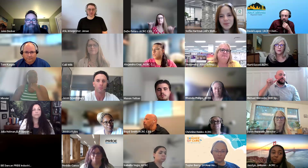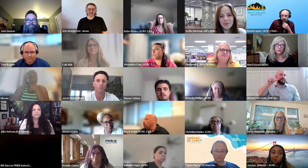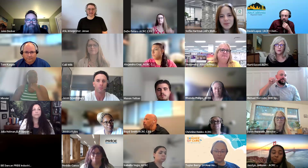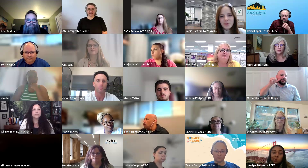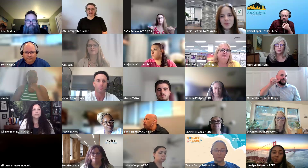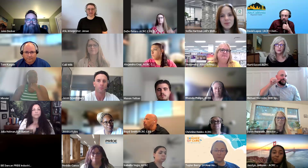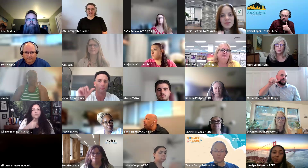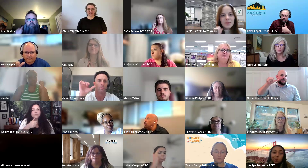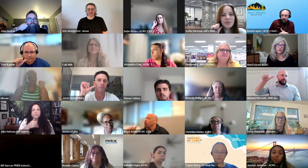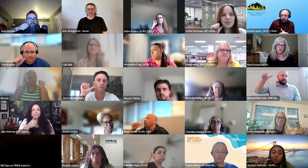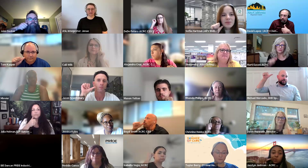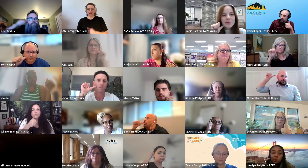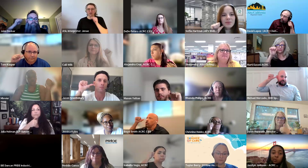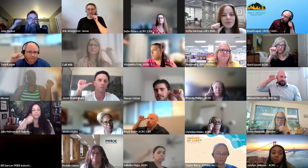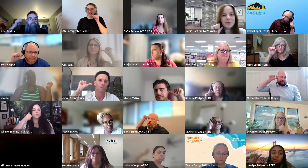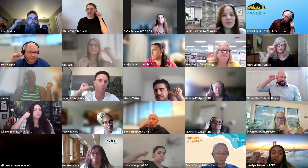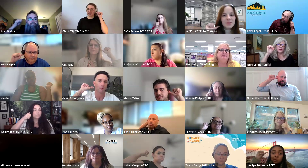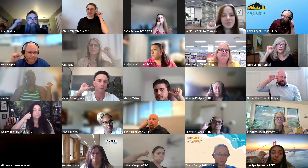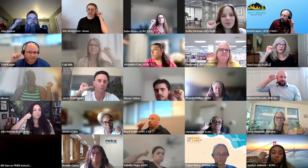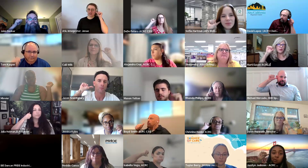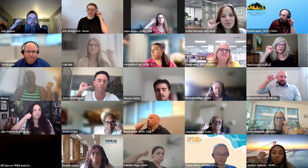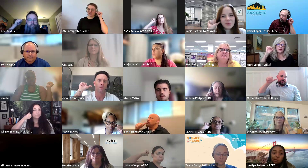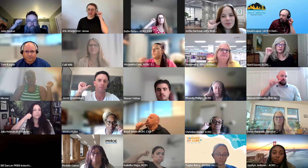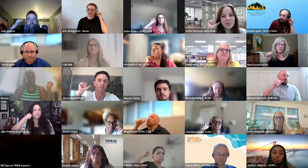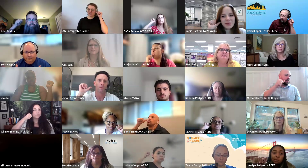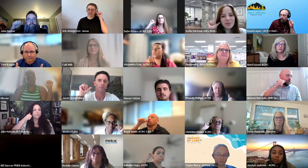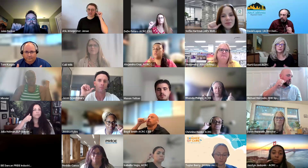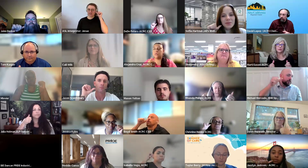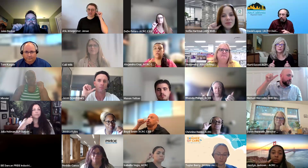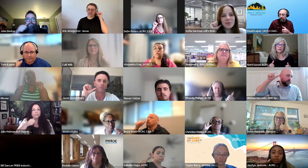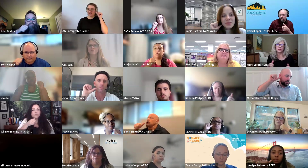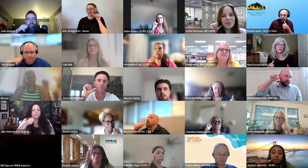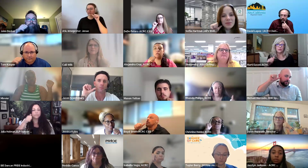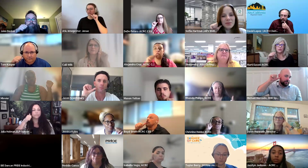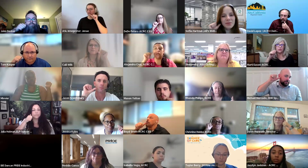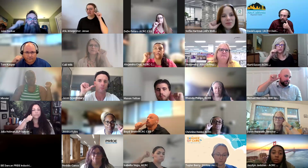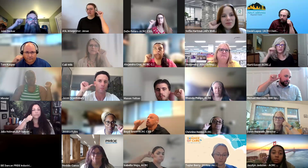So we'll do those again. So we have yesterday,